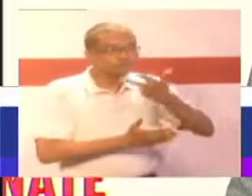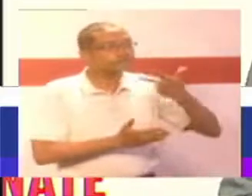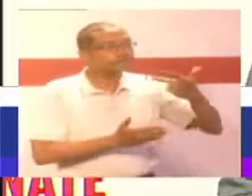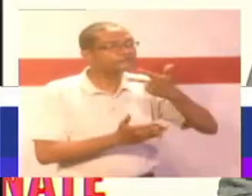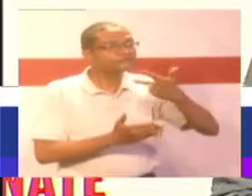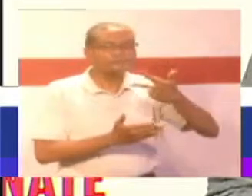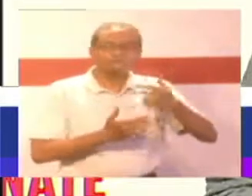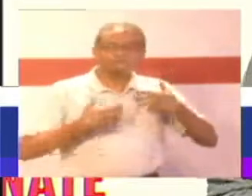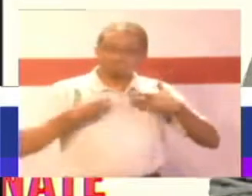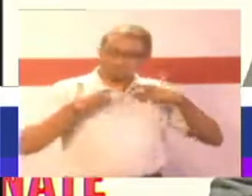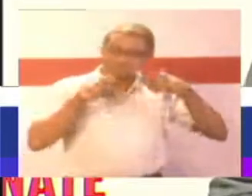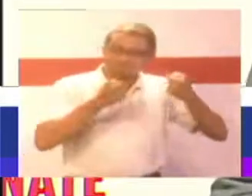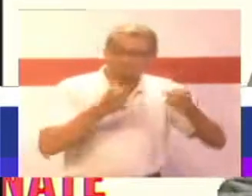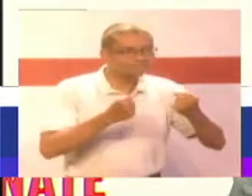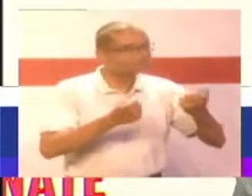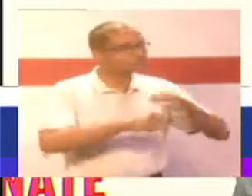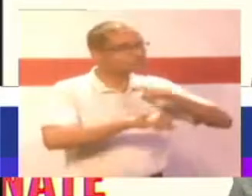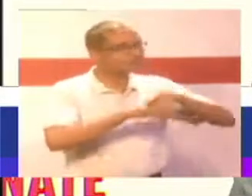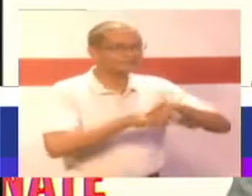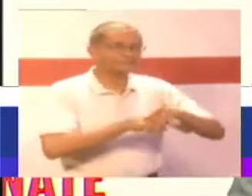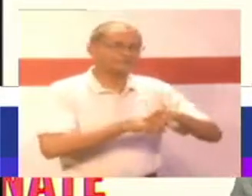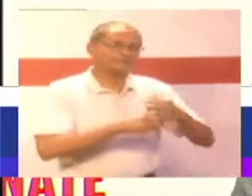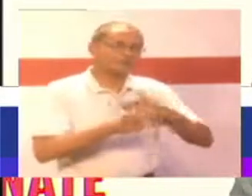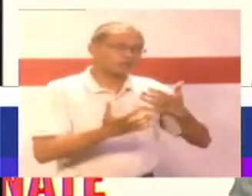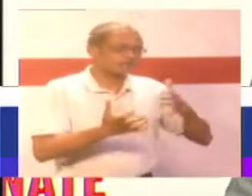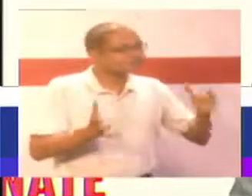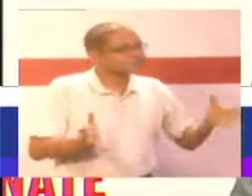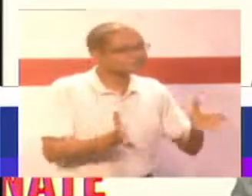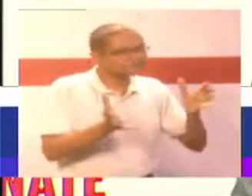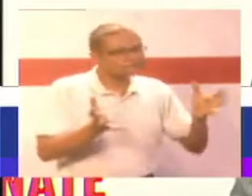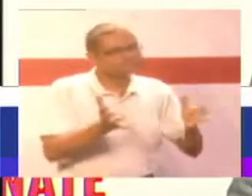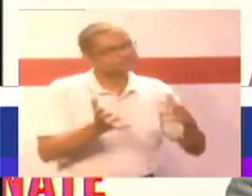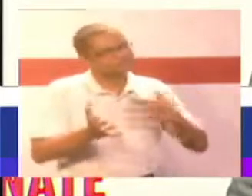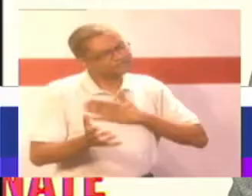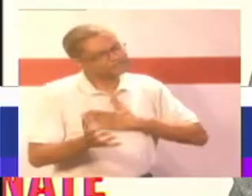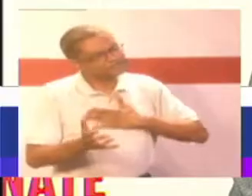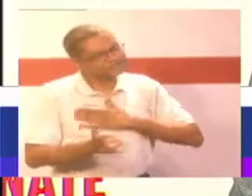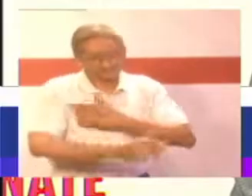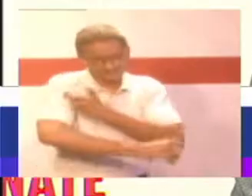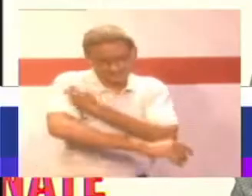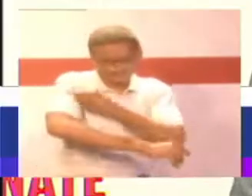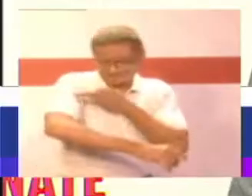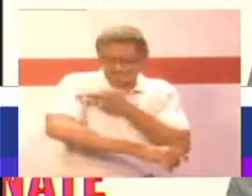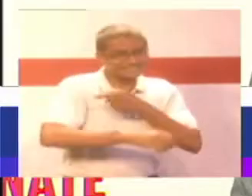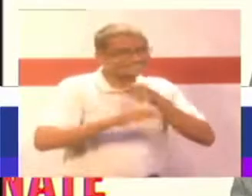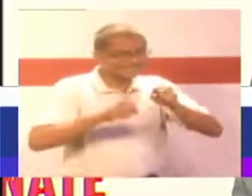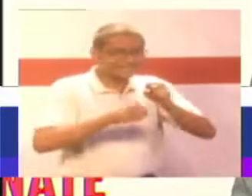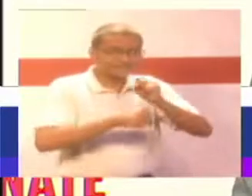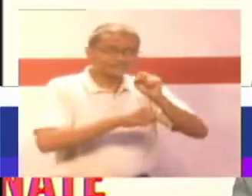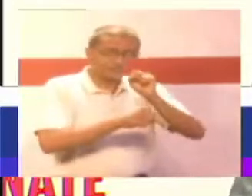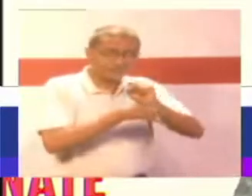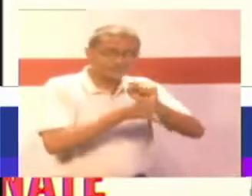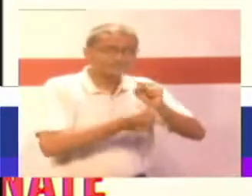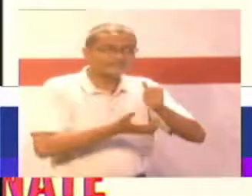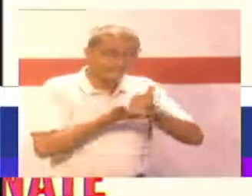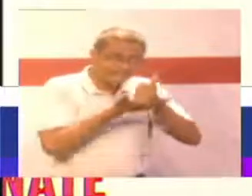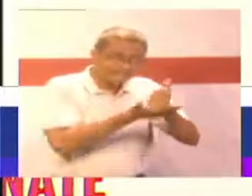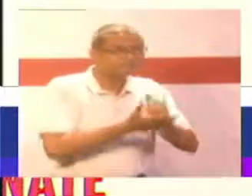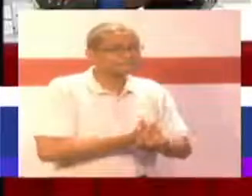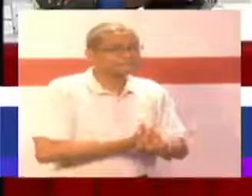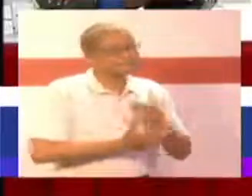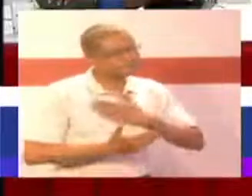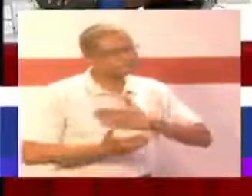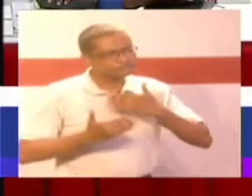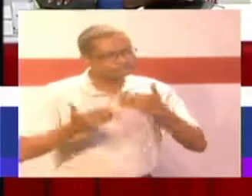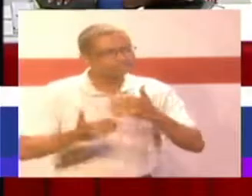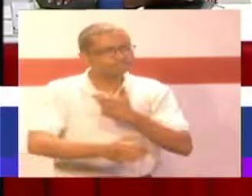life. And so I just want to encourage persons, please, the vaccines work. Get vaccinated. Thank